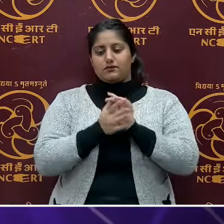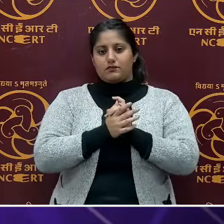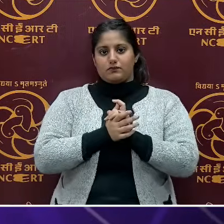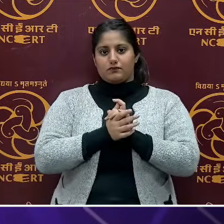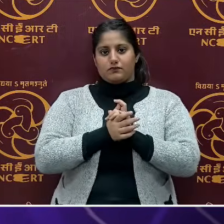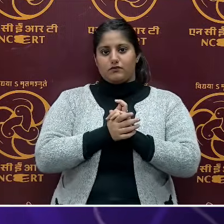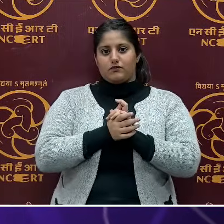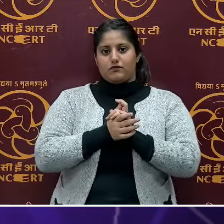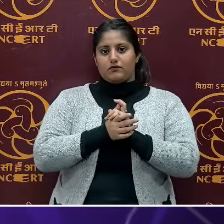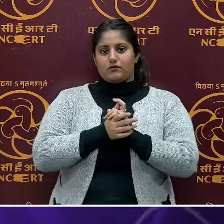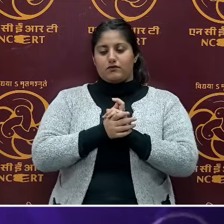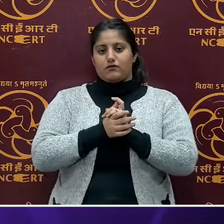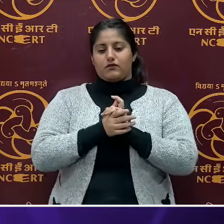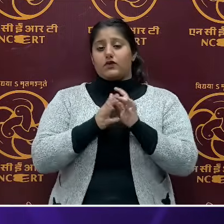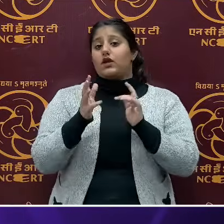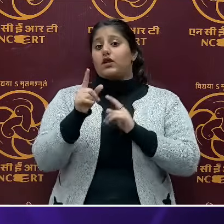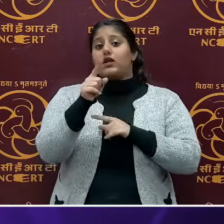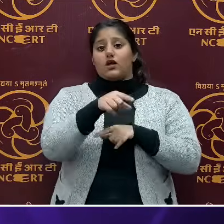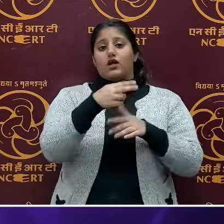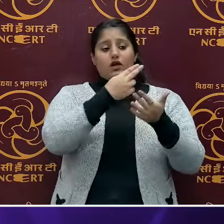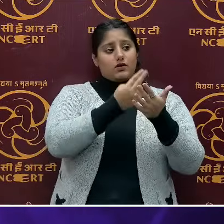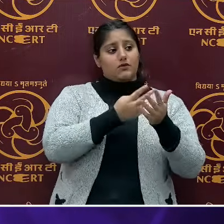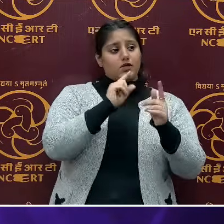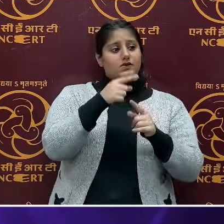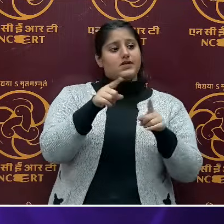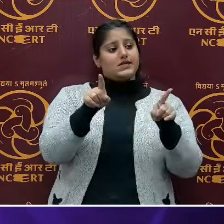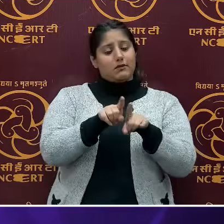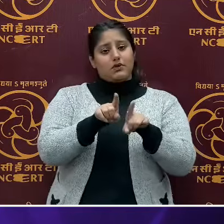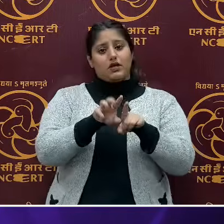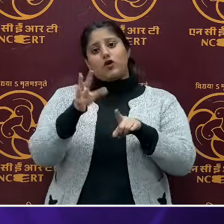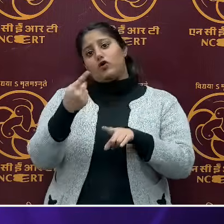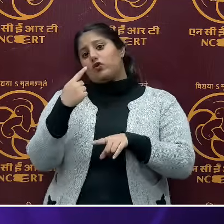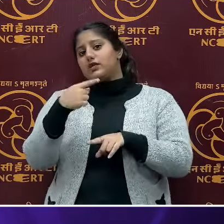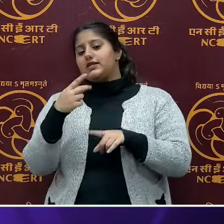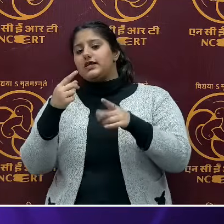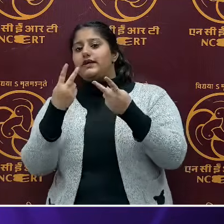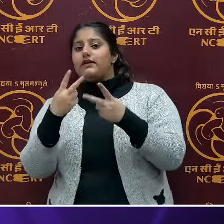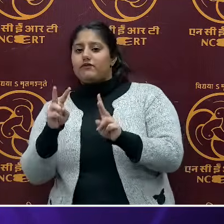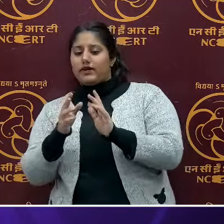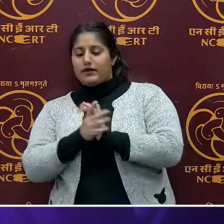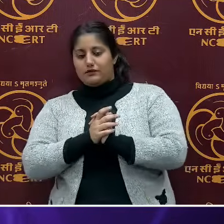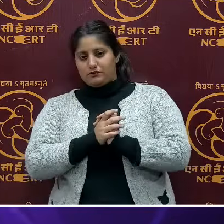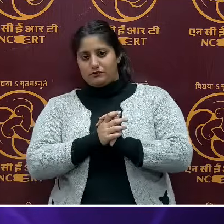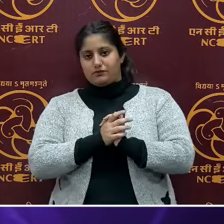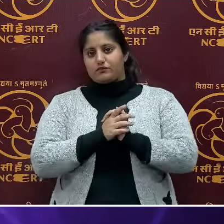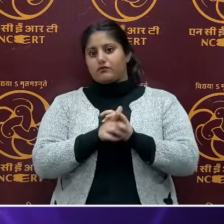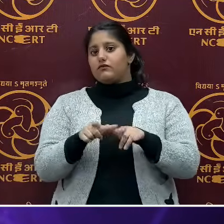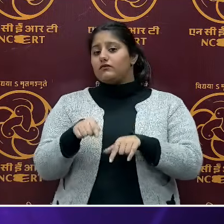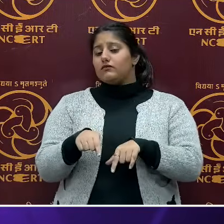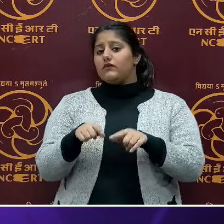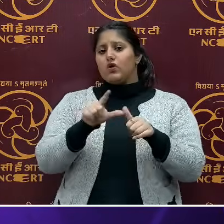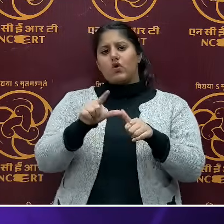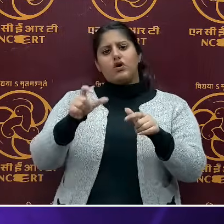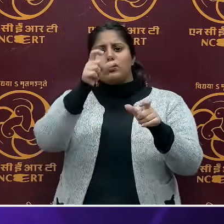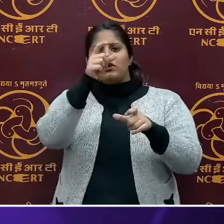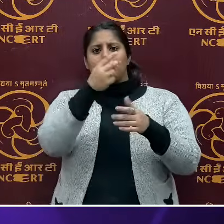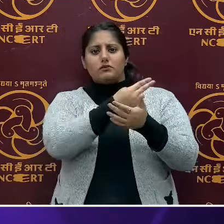Which images look similar and which one looks different? Now, all the images are